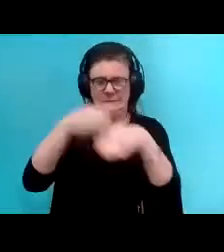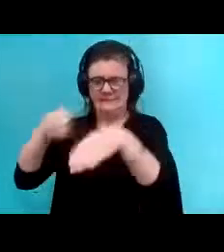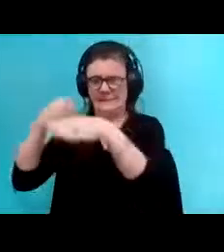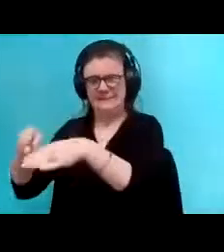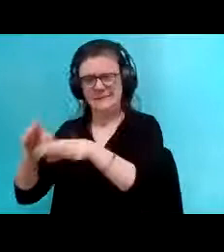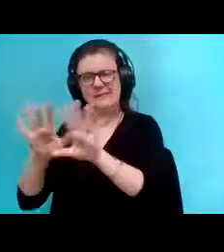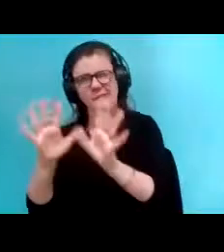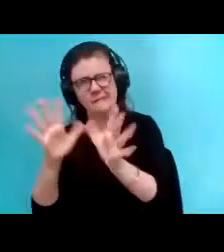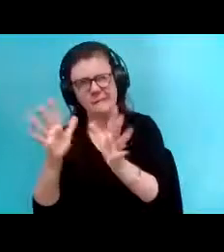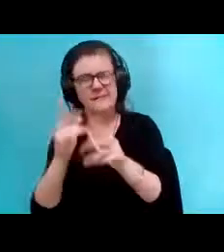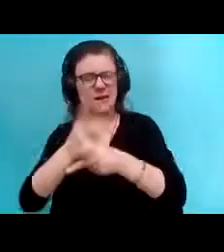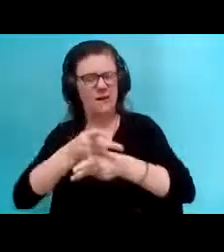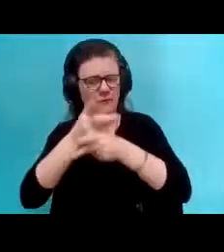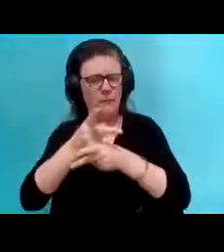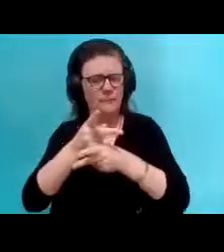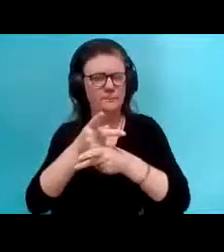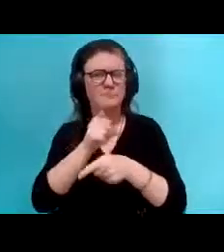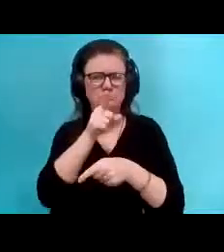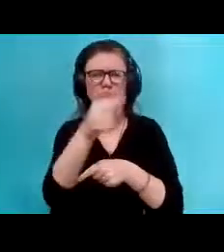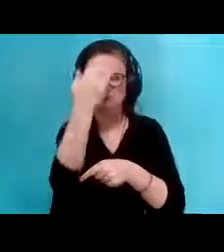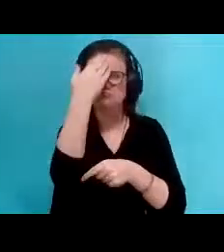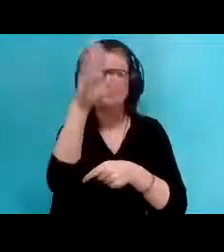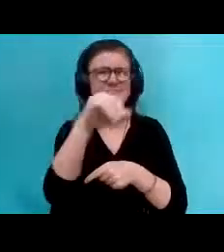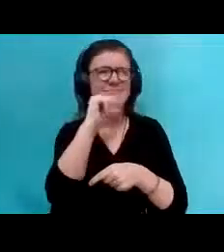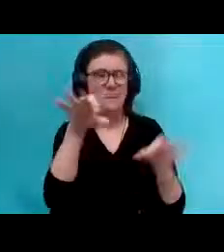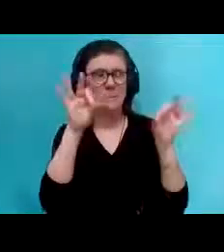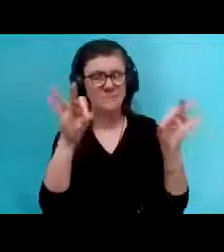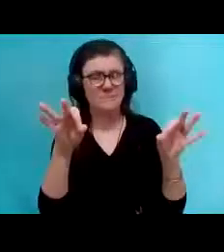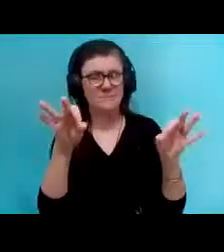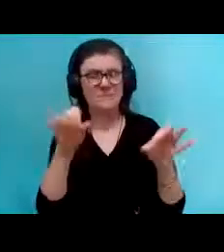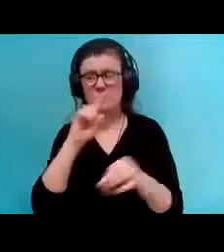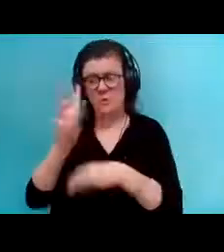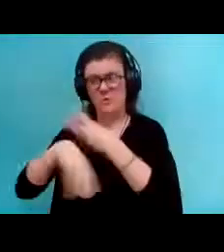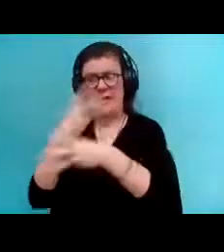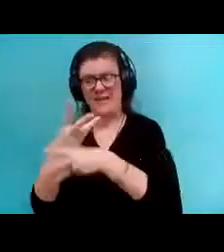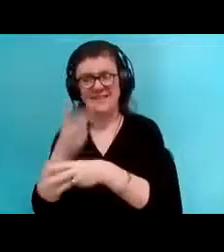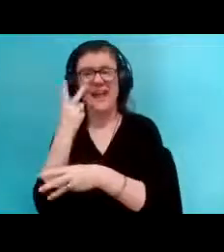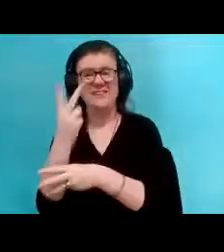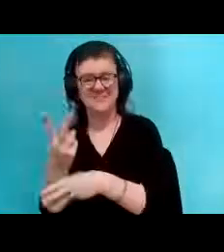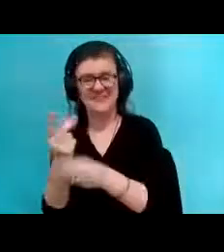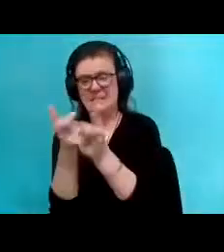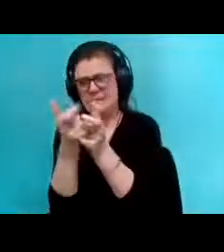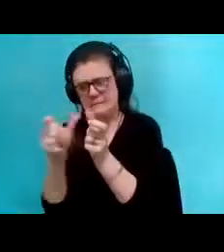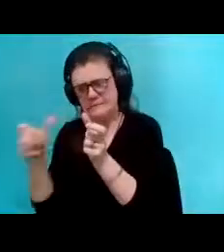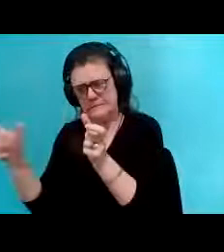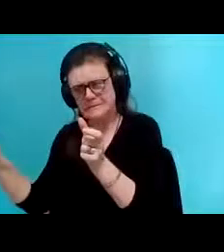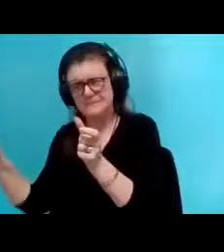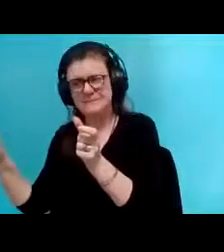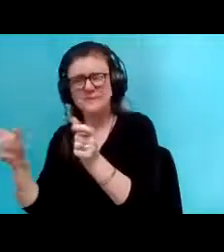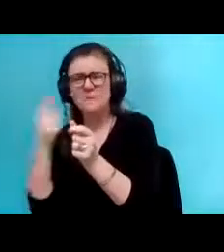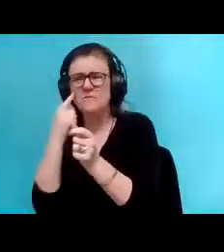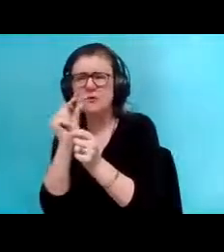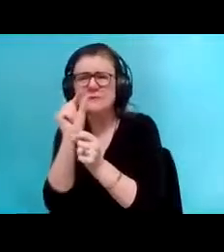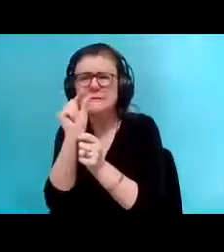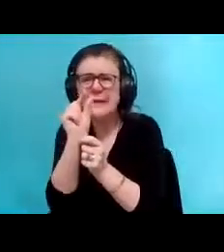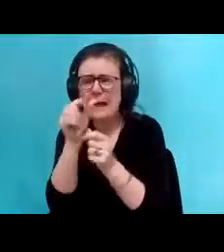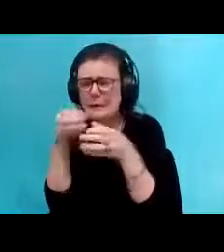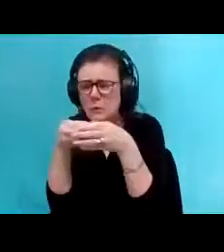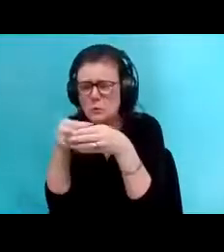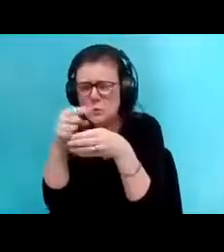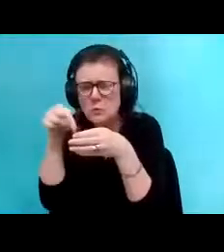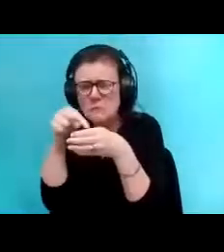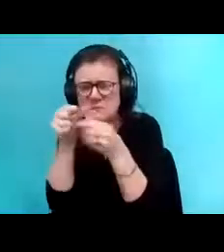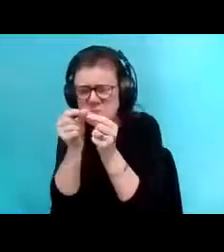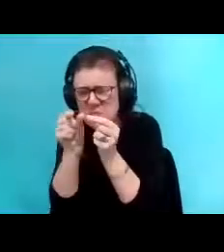While I'm sure many of you are aware of these limitations, in practice I've seen disaggregation occur, for example, with tiny sample sizes, thus impacting